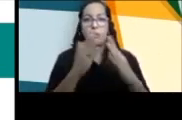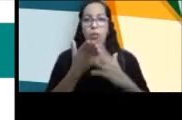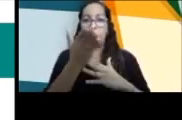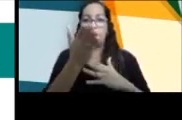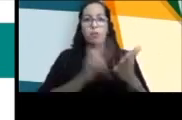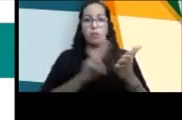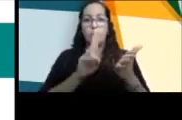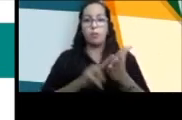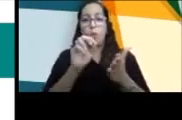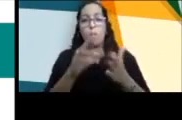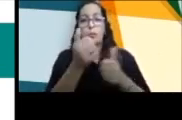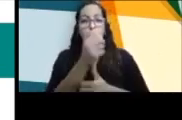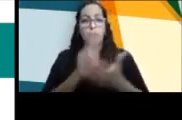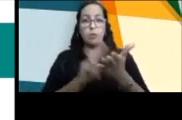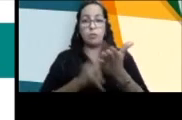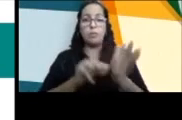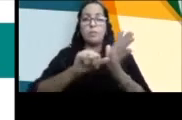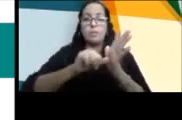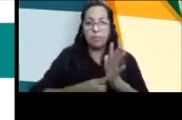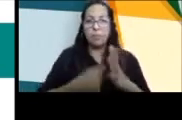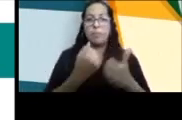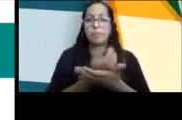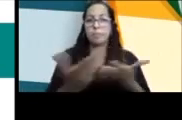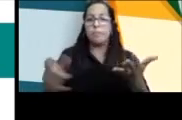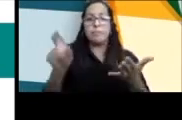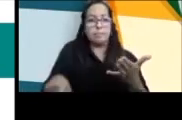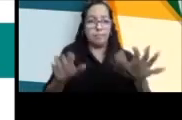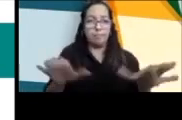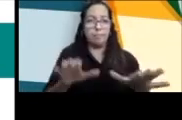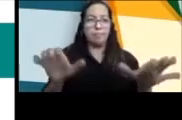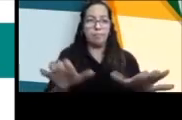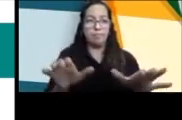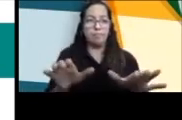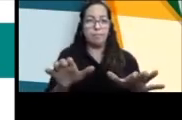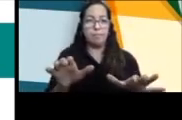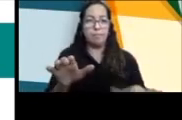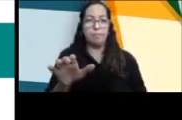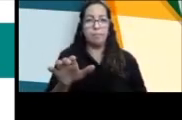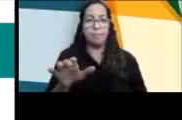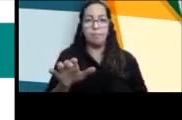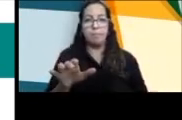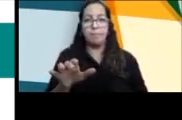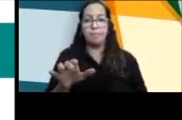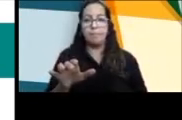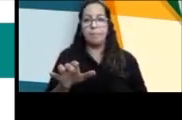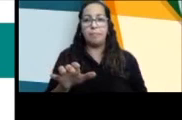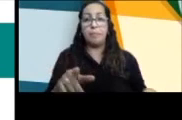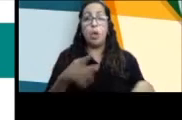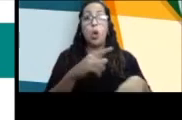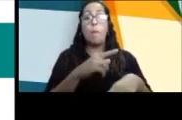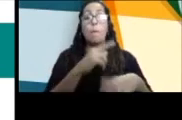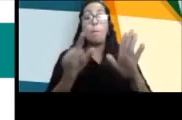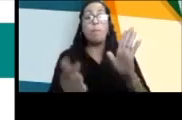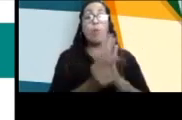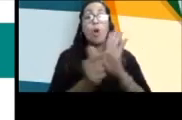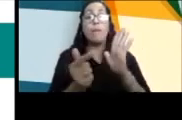subcontractors, and ensuring all necessary efforts are made. The Fair Housing Act prohibits discrimination because